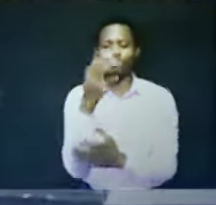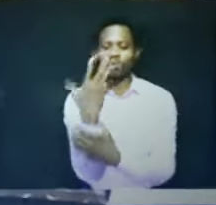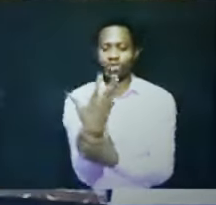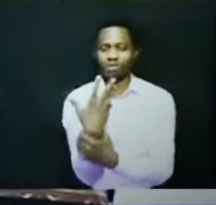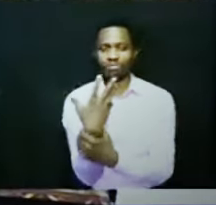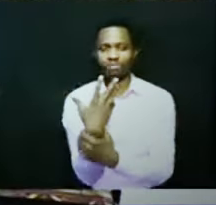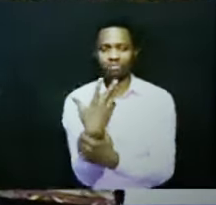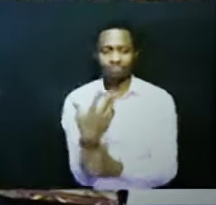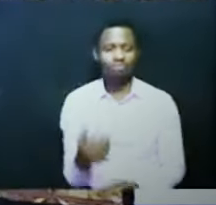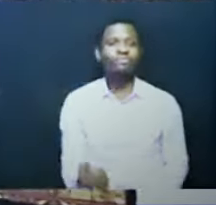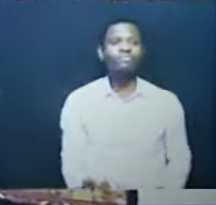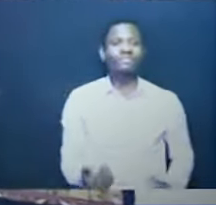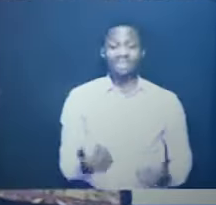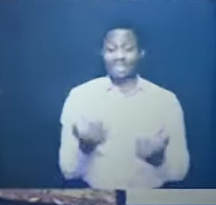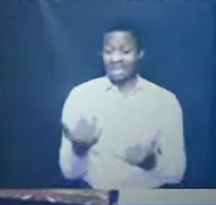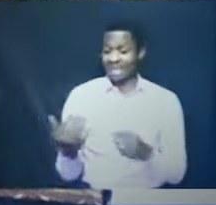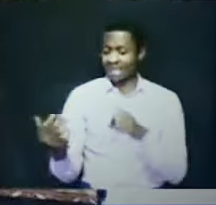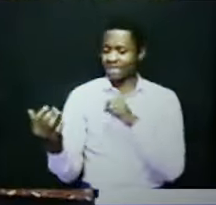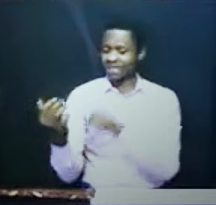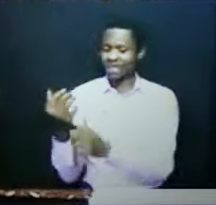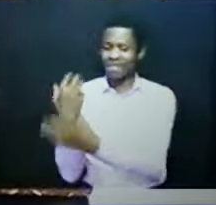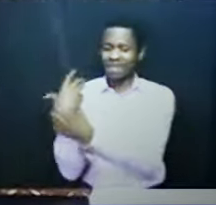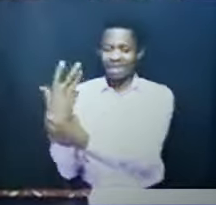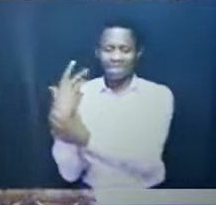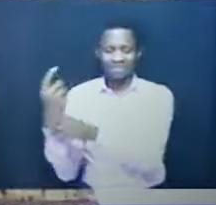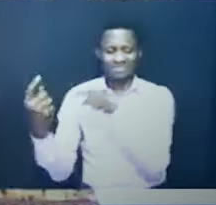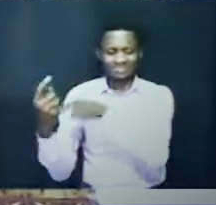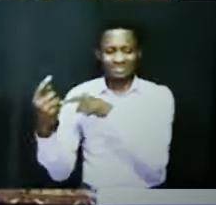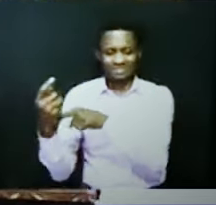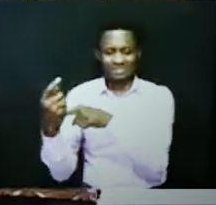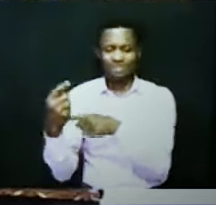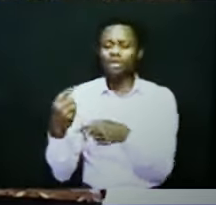in reference to ability and